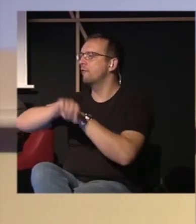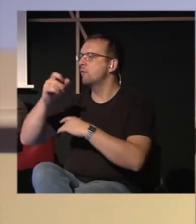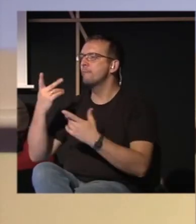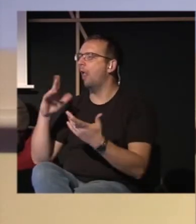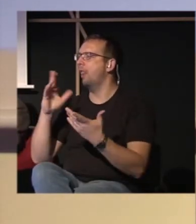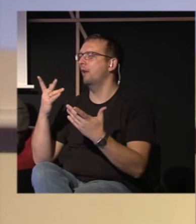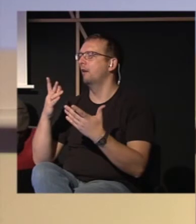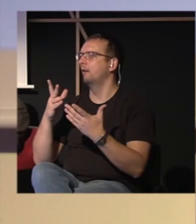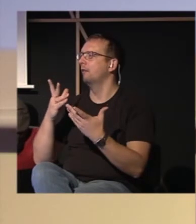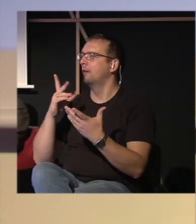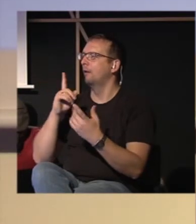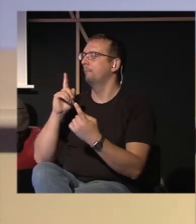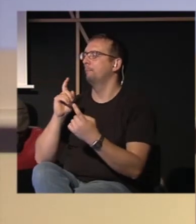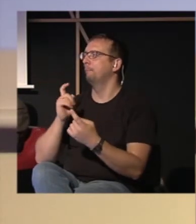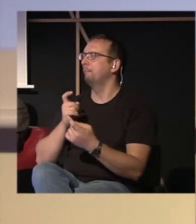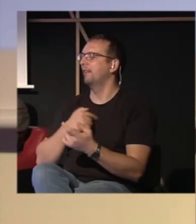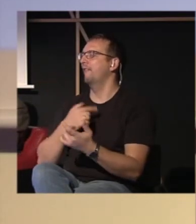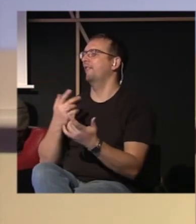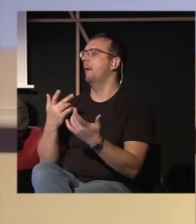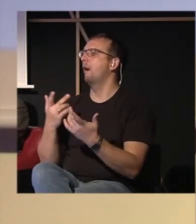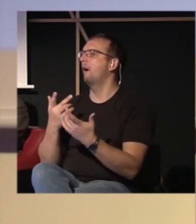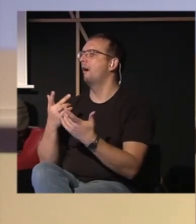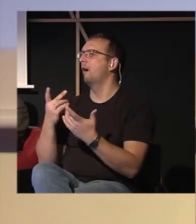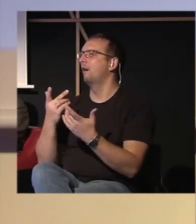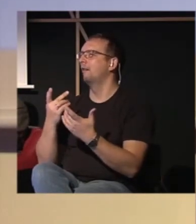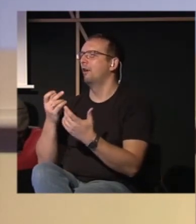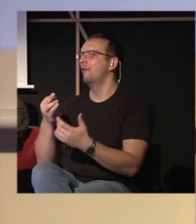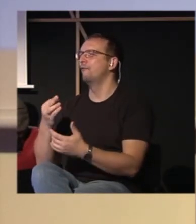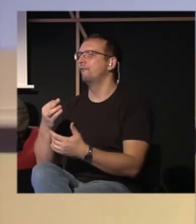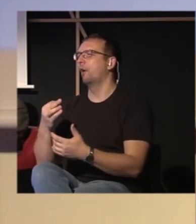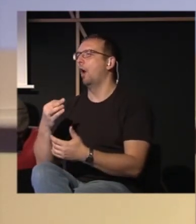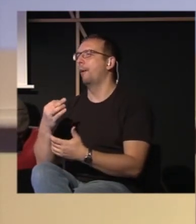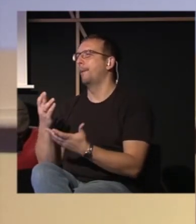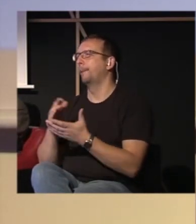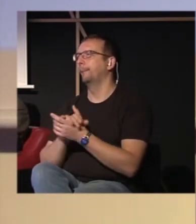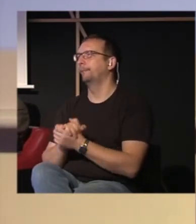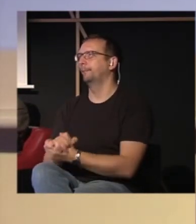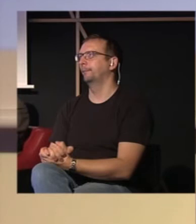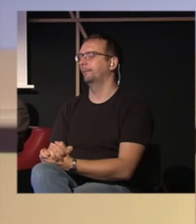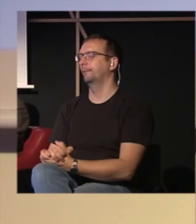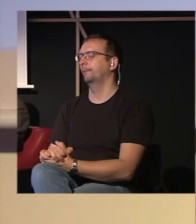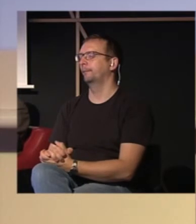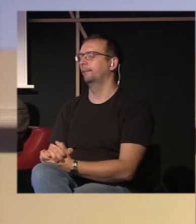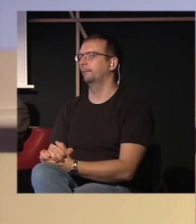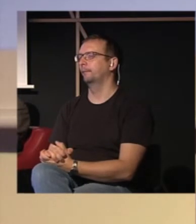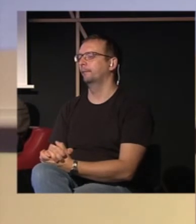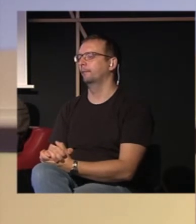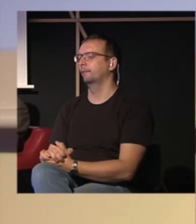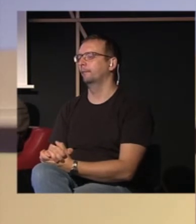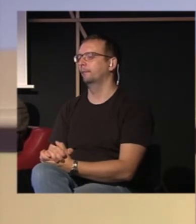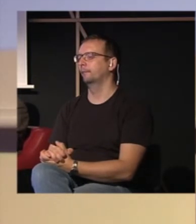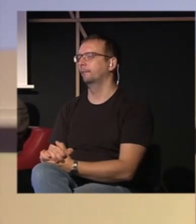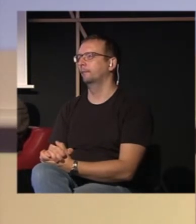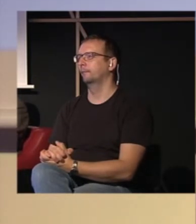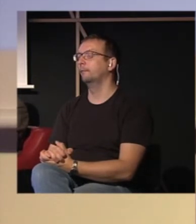train the people to be prepared to work in football, but also like programs and more campaigns even that